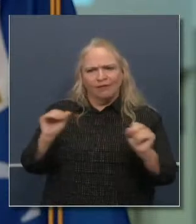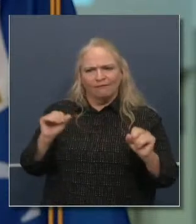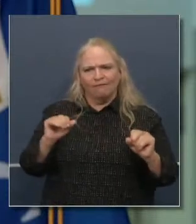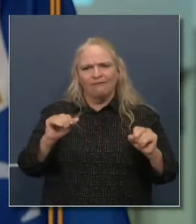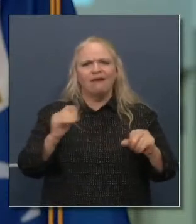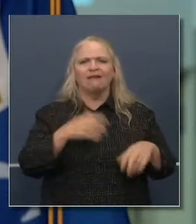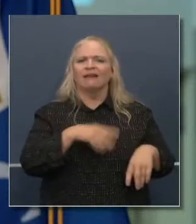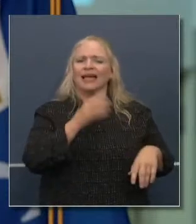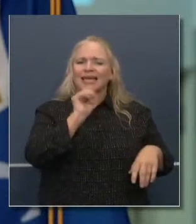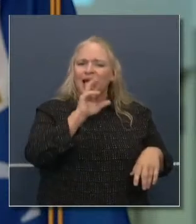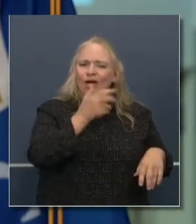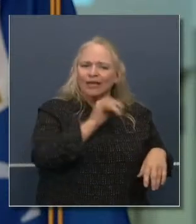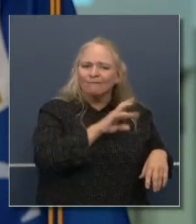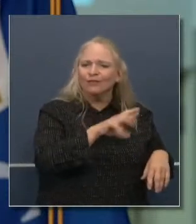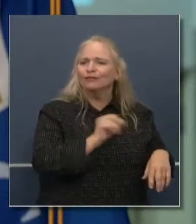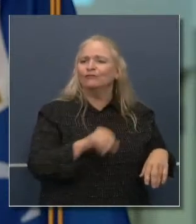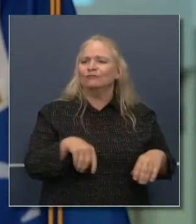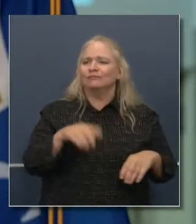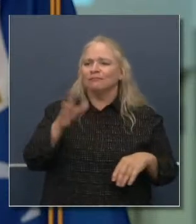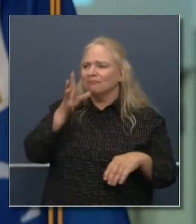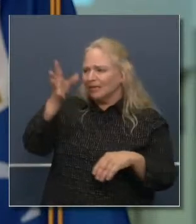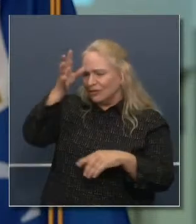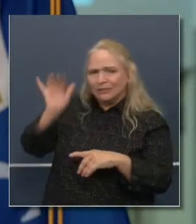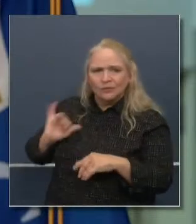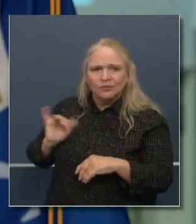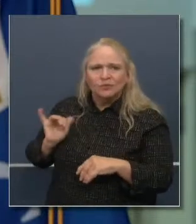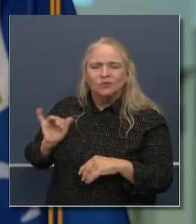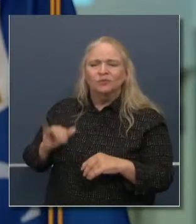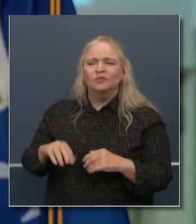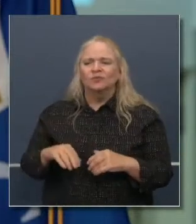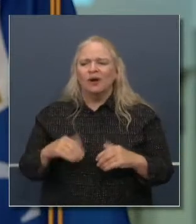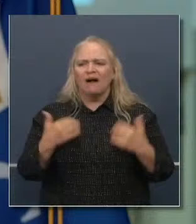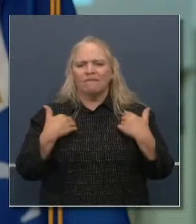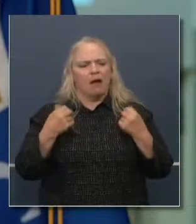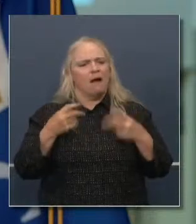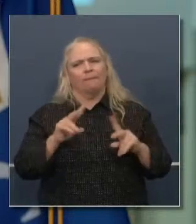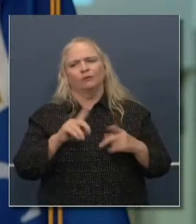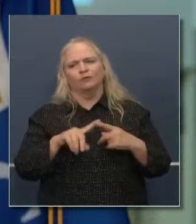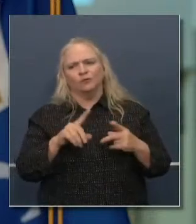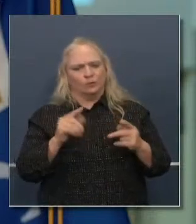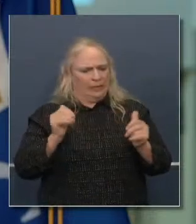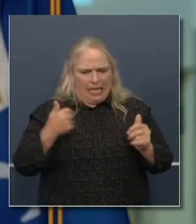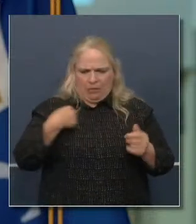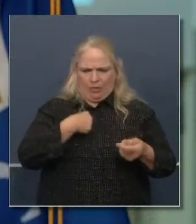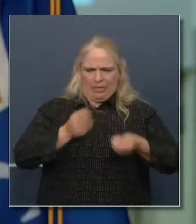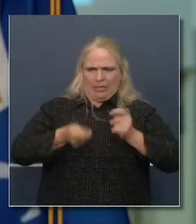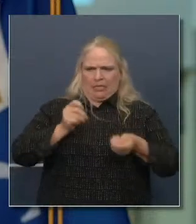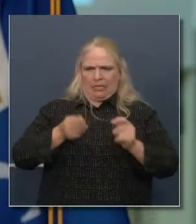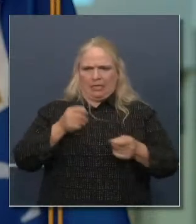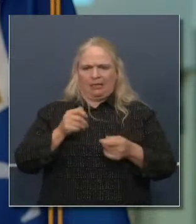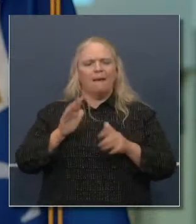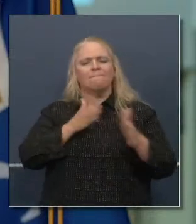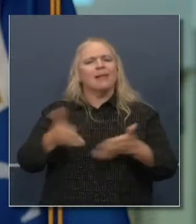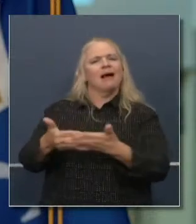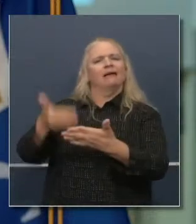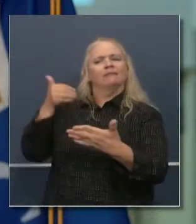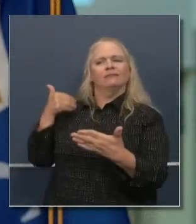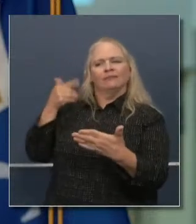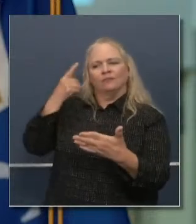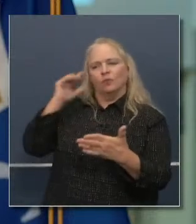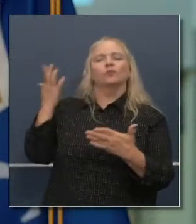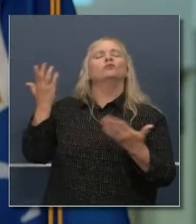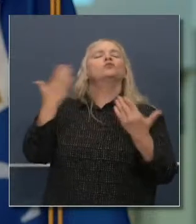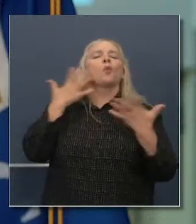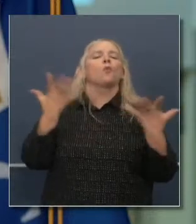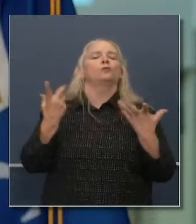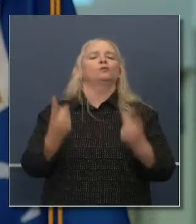system as well as parents the opportunity to begin to adjust and make plans. I will say on distance learning,